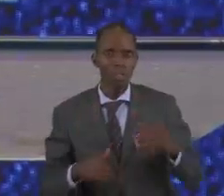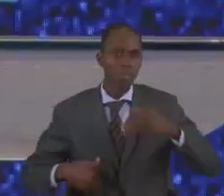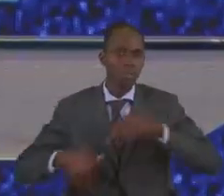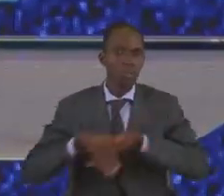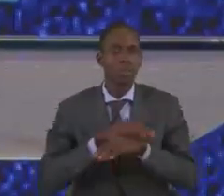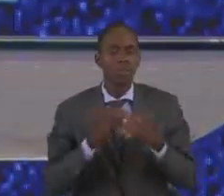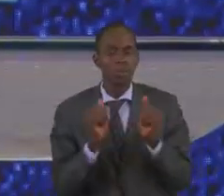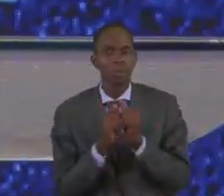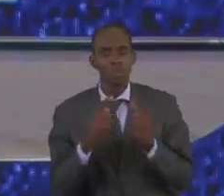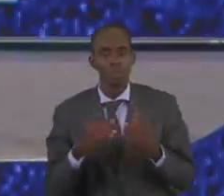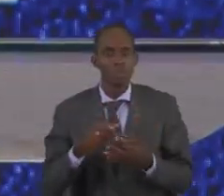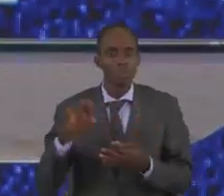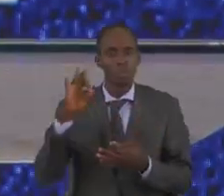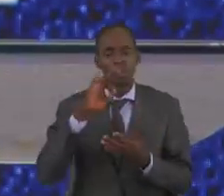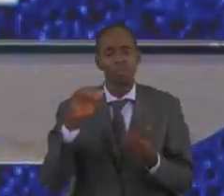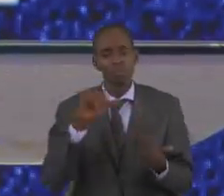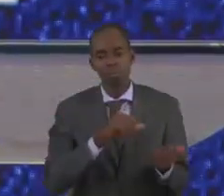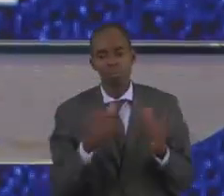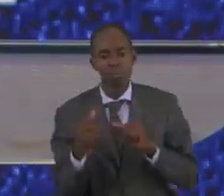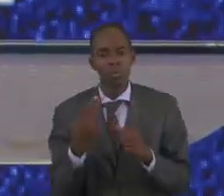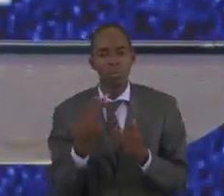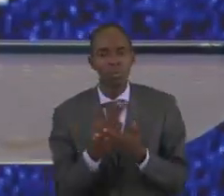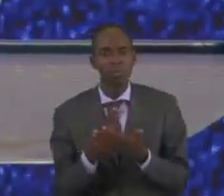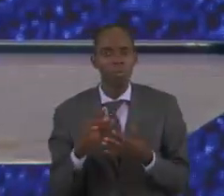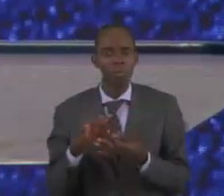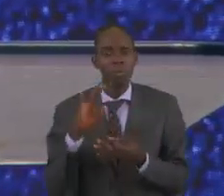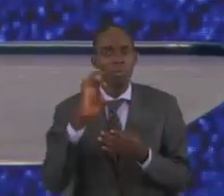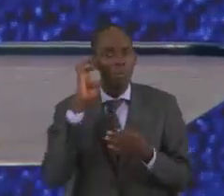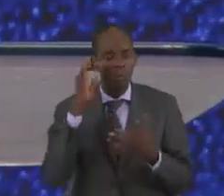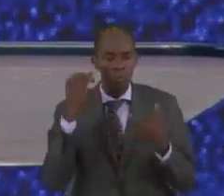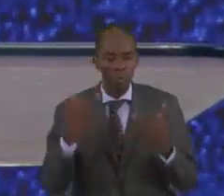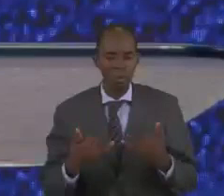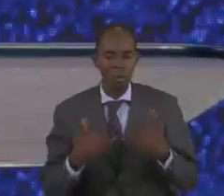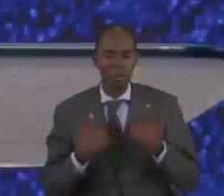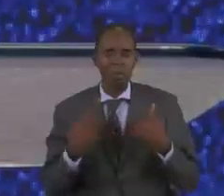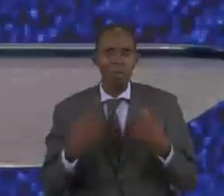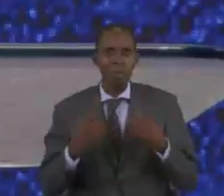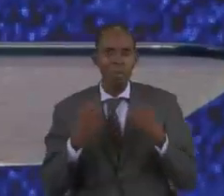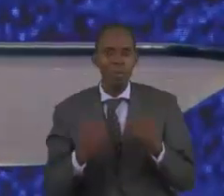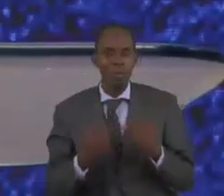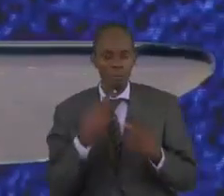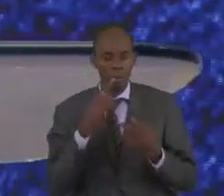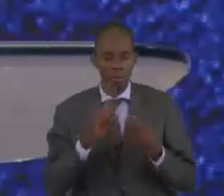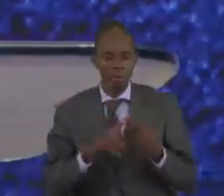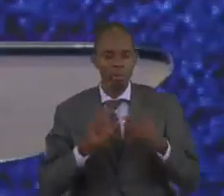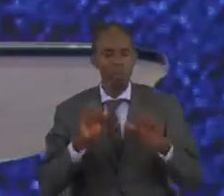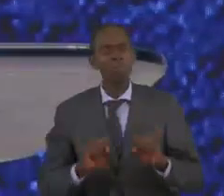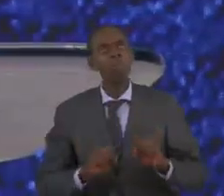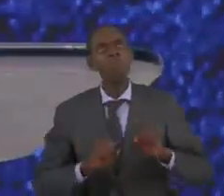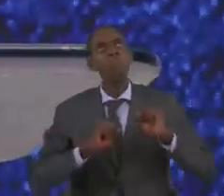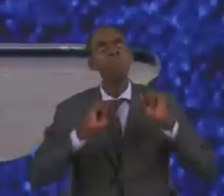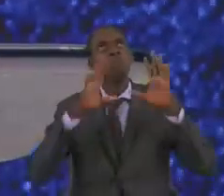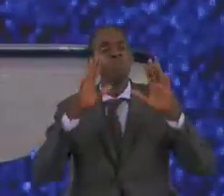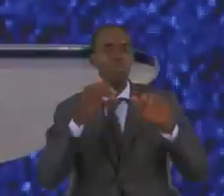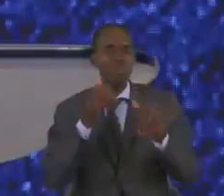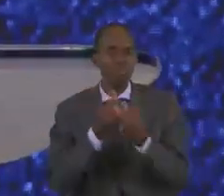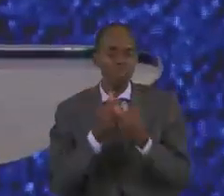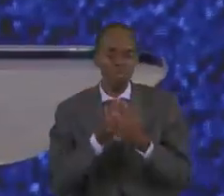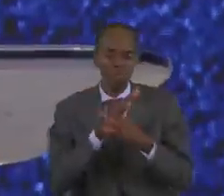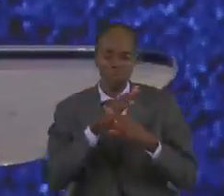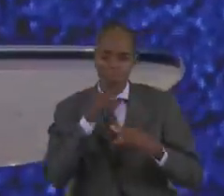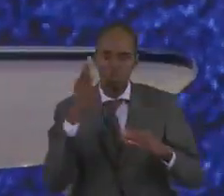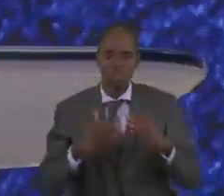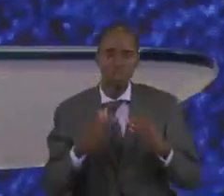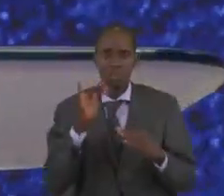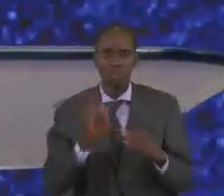Spirit, baptized in the Holy Ghost, he had the power now to devote himself completely to